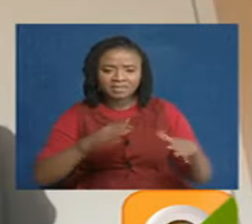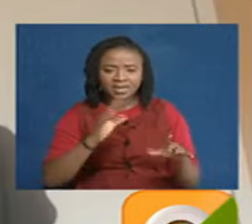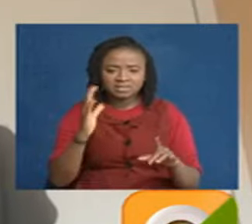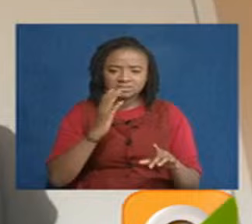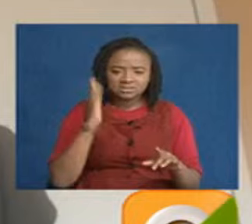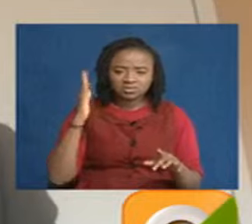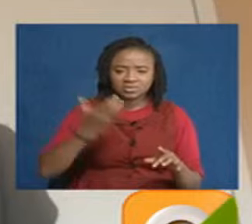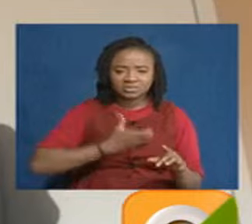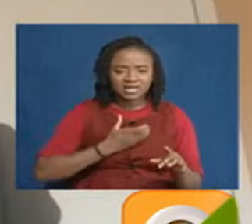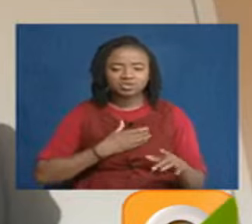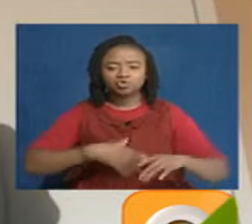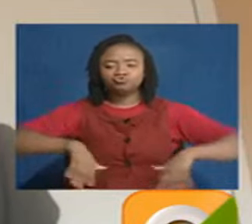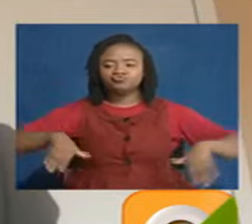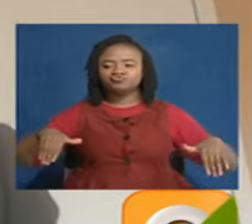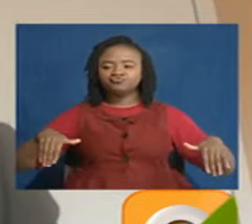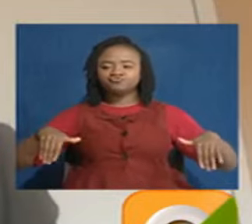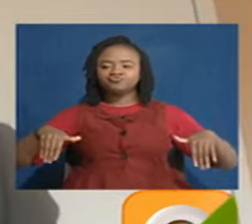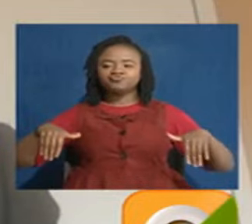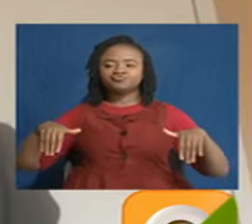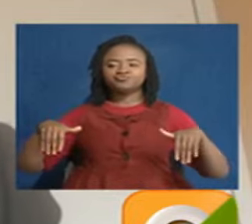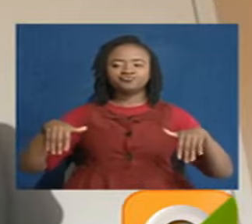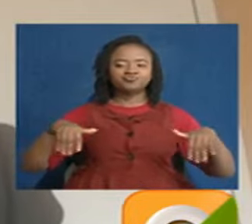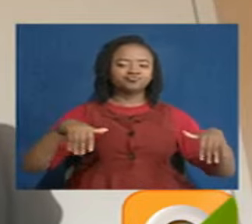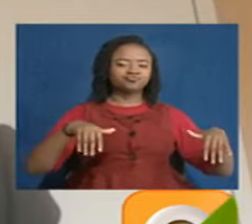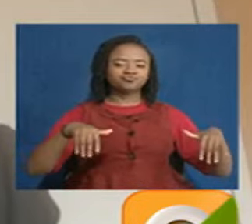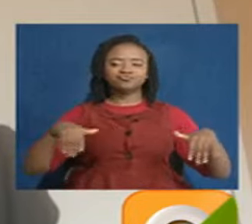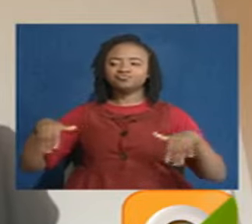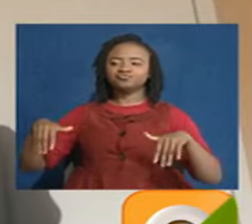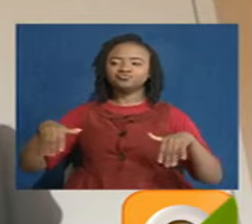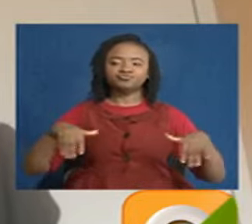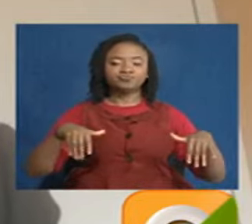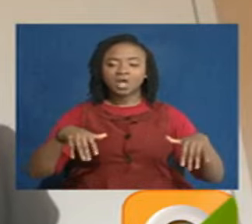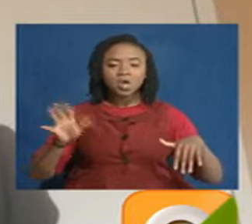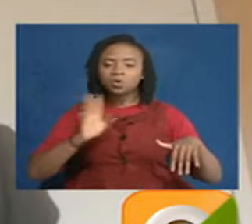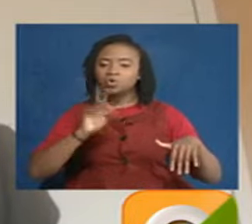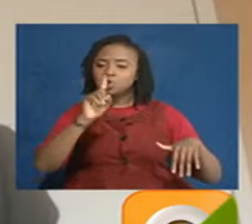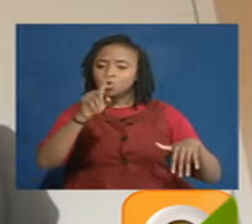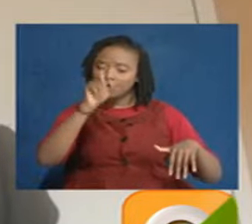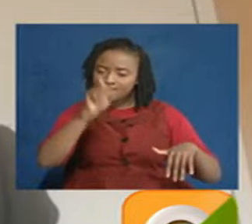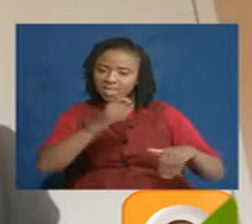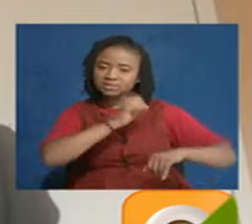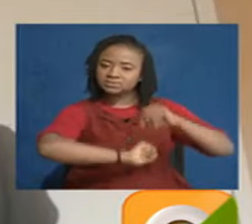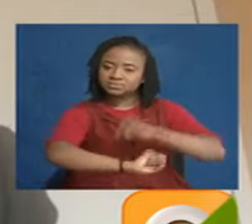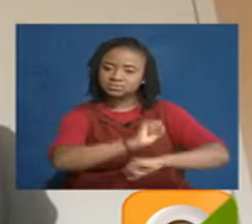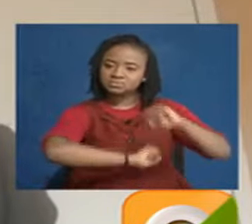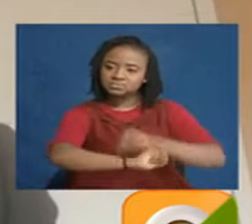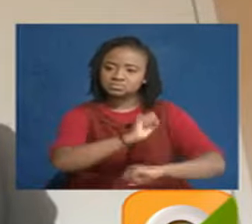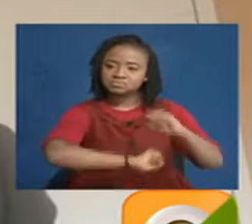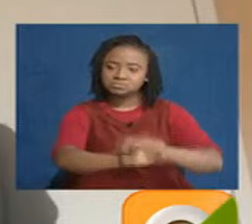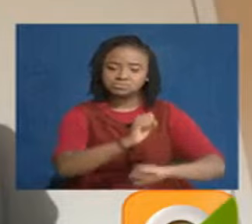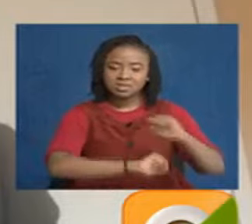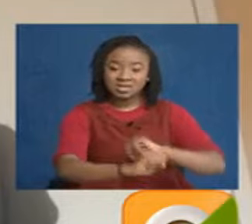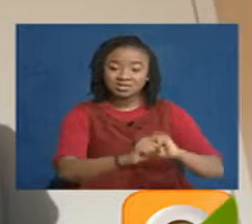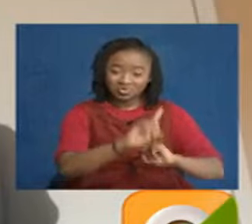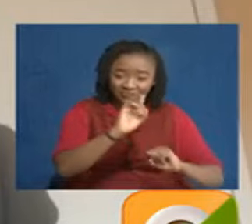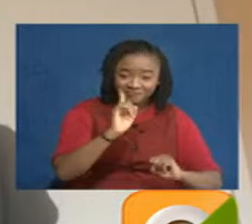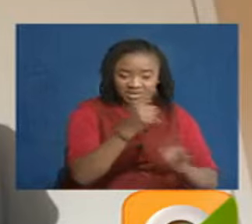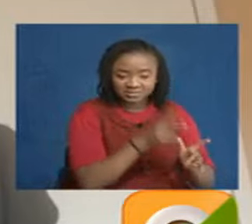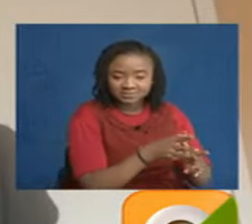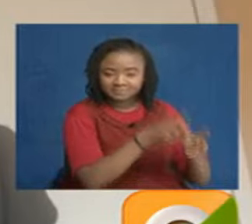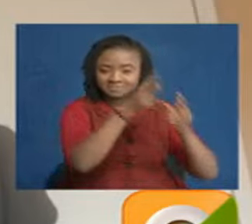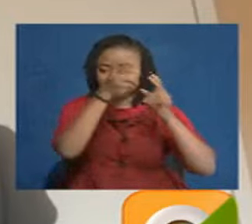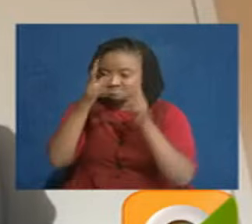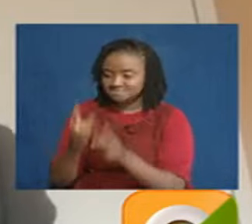to sit on them permanently. And that requires Africa to be resolute in how it reforms its own peace and